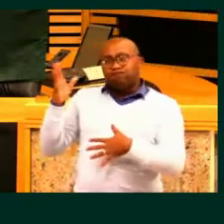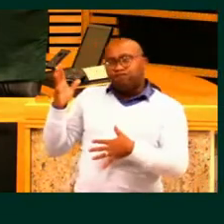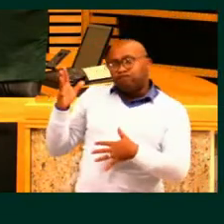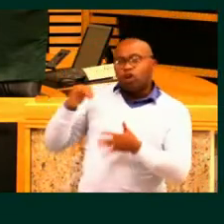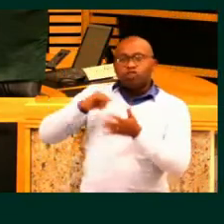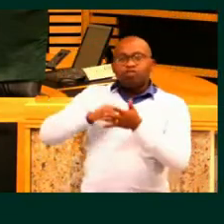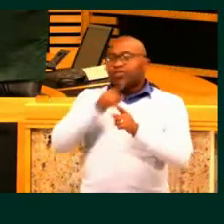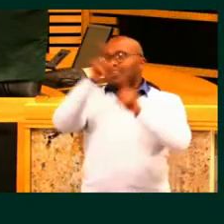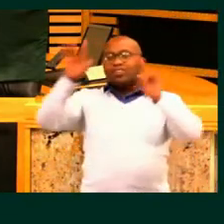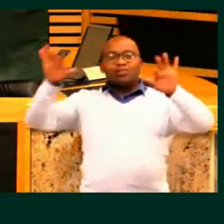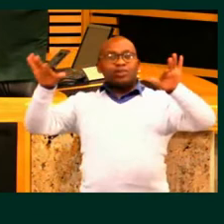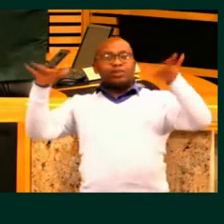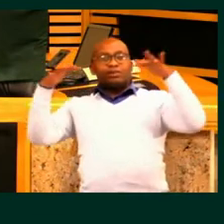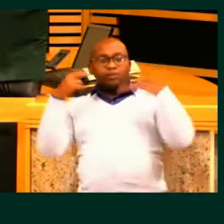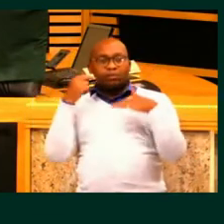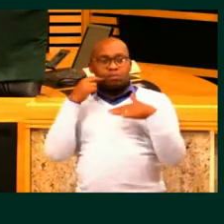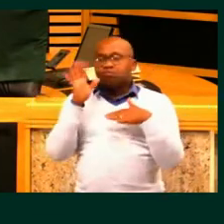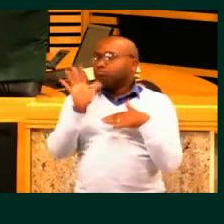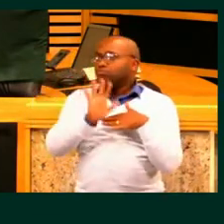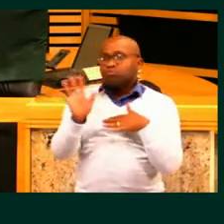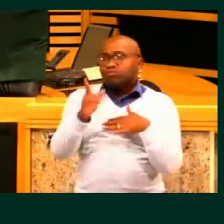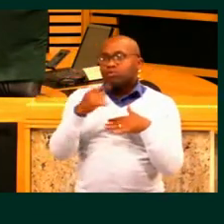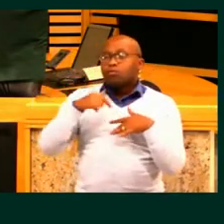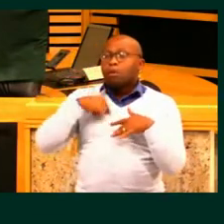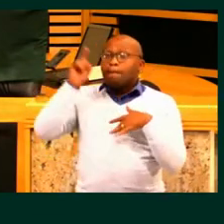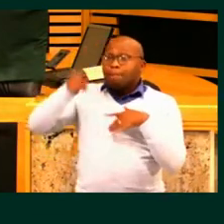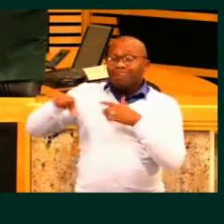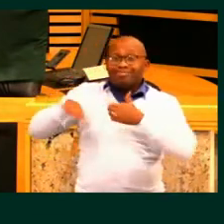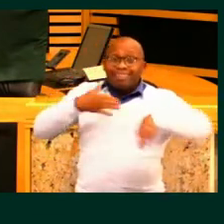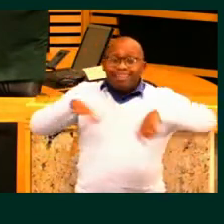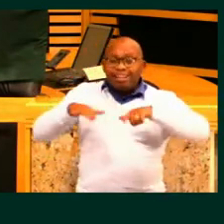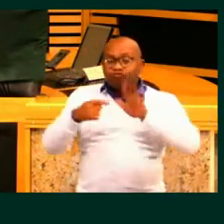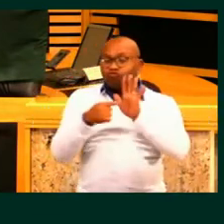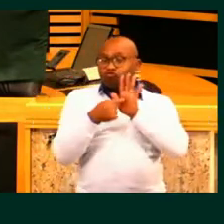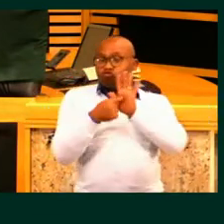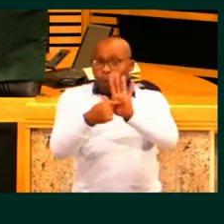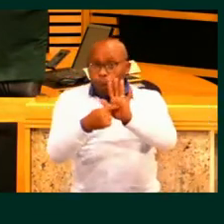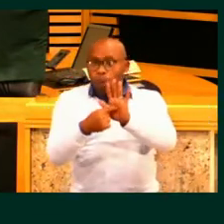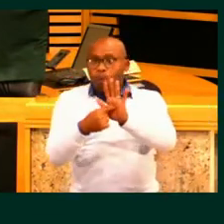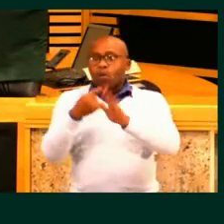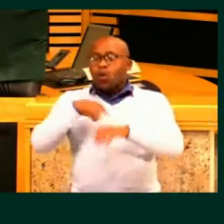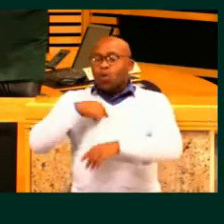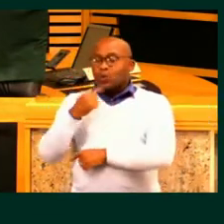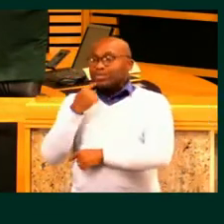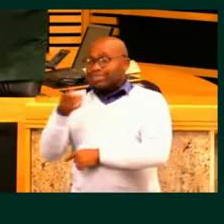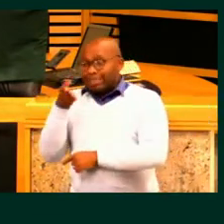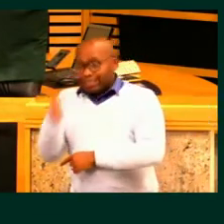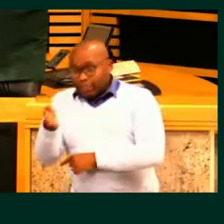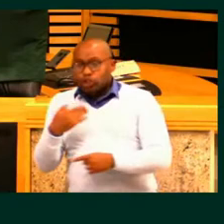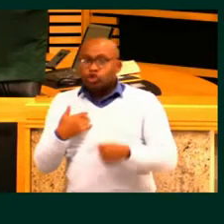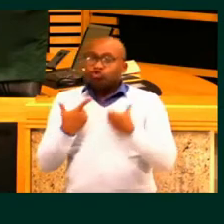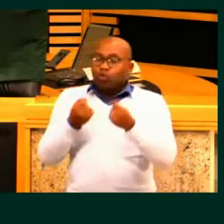disabilities we must be practical in what we are saying we must be practical even in